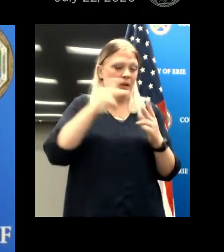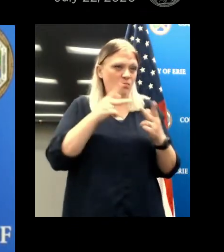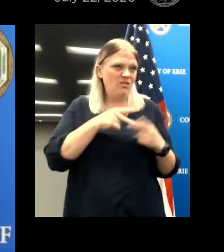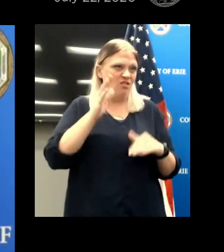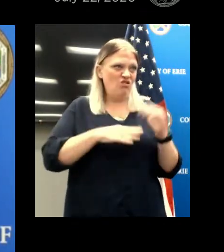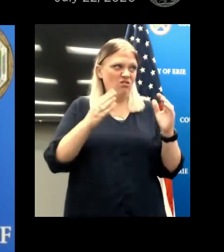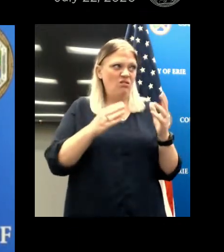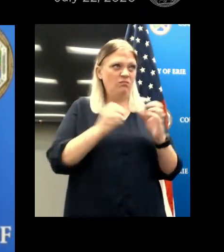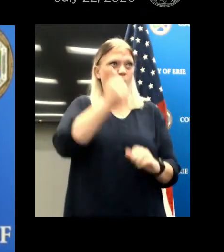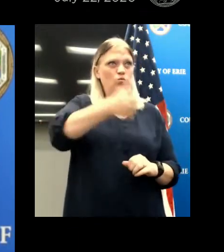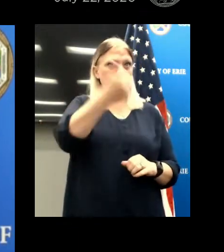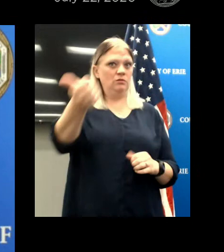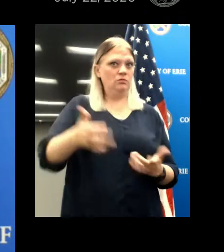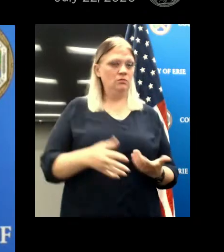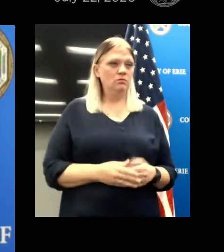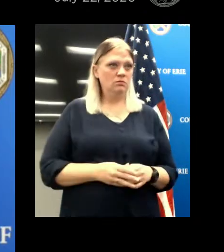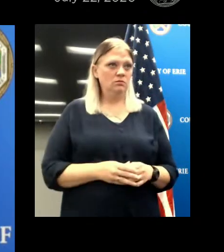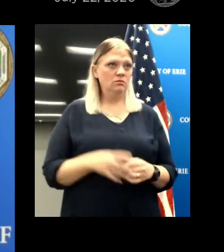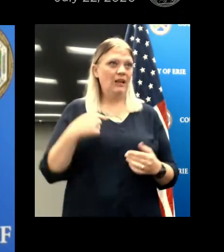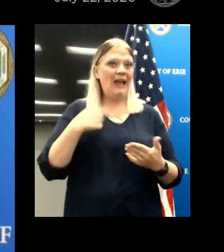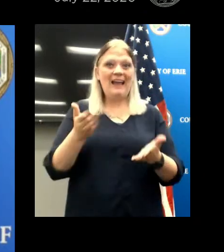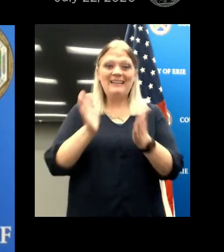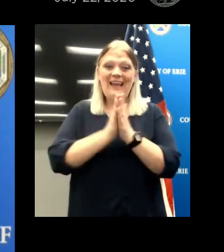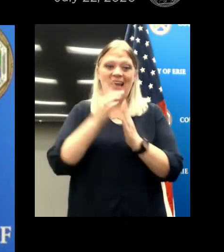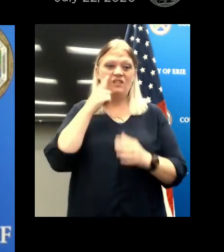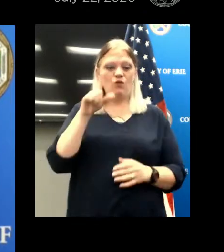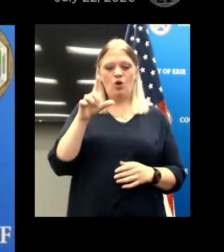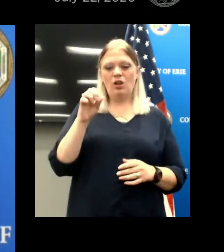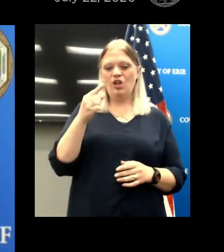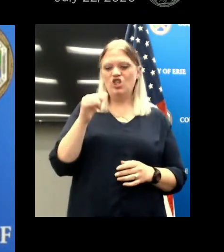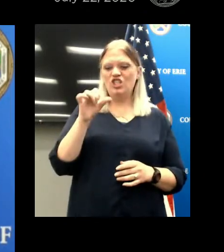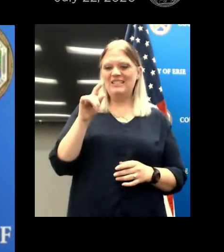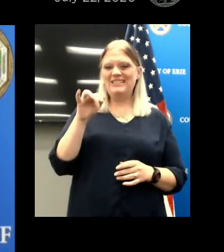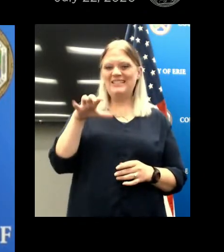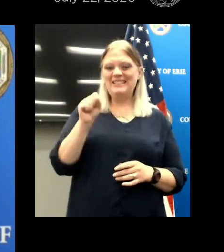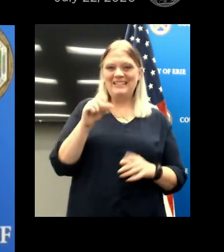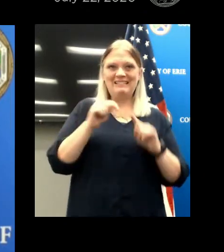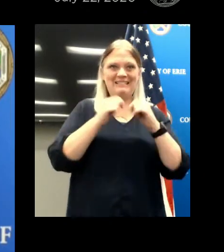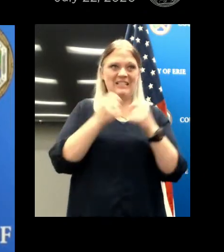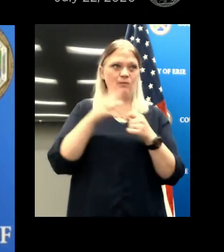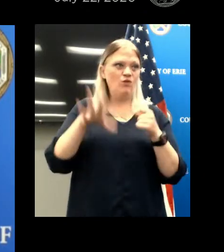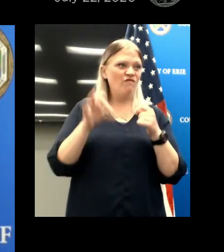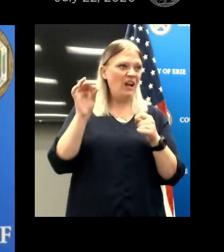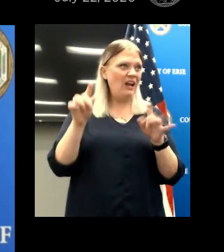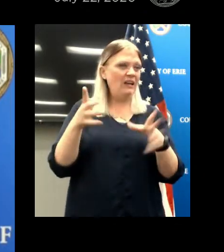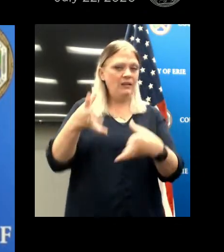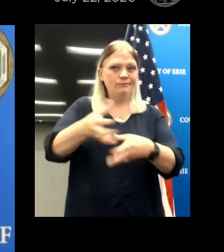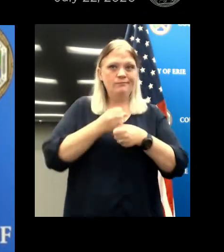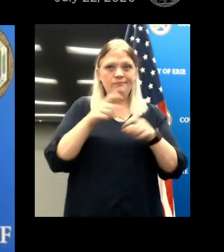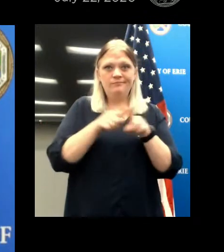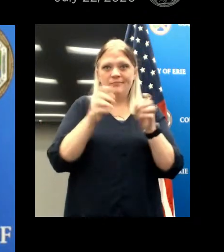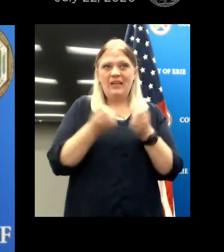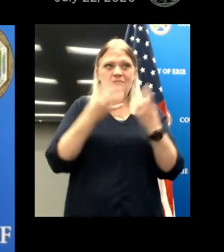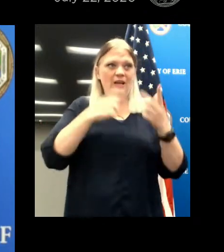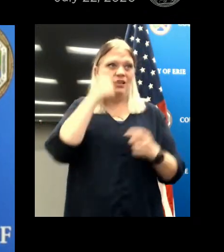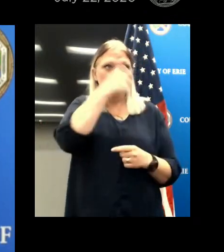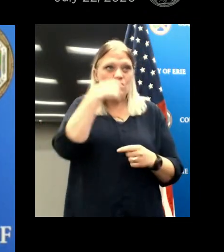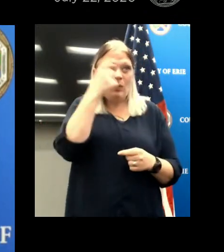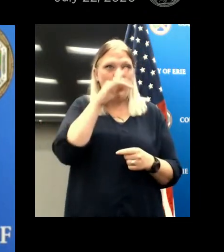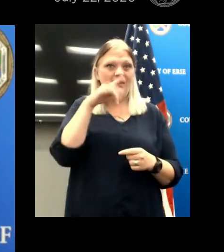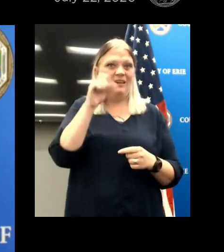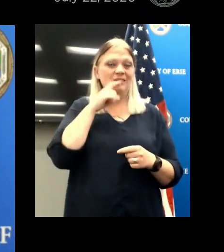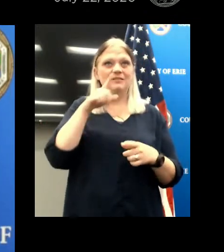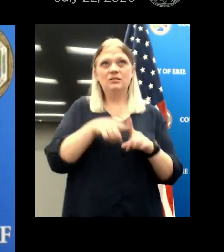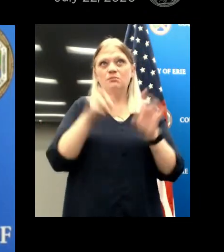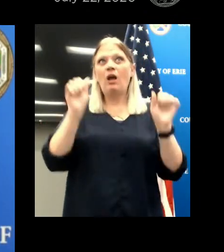most. I asked for our logistics teams to find and get as many swab kits as we possibly